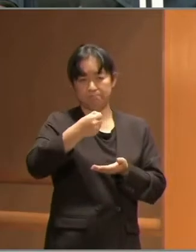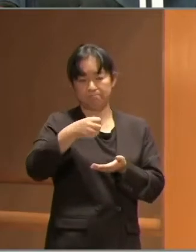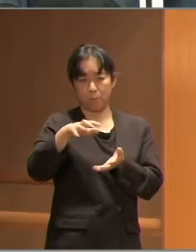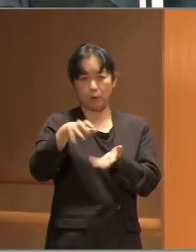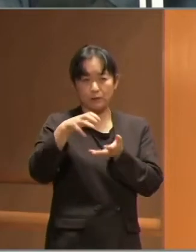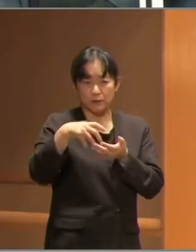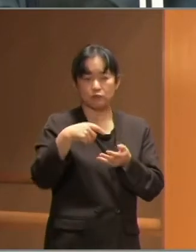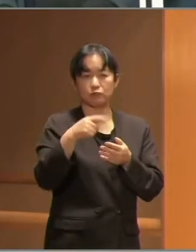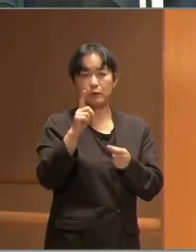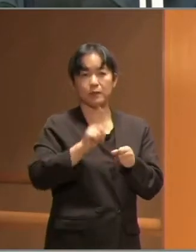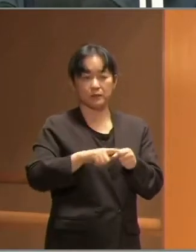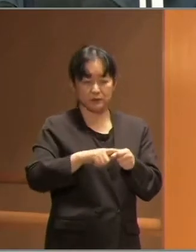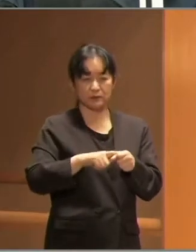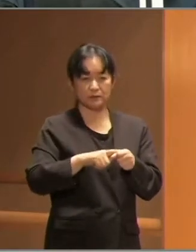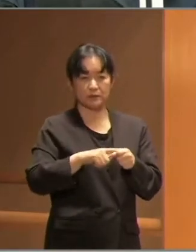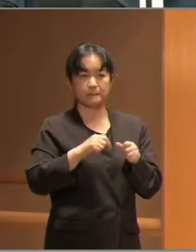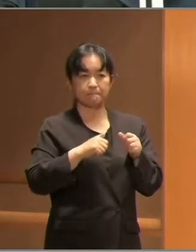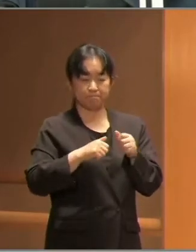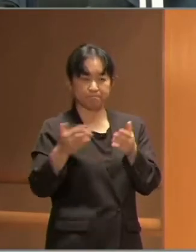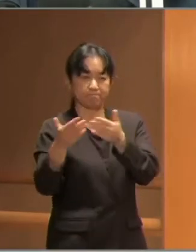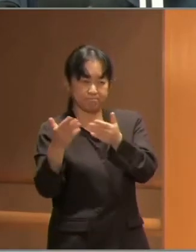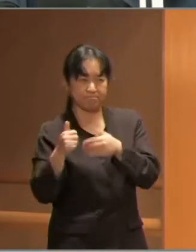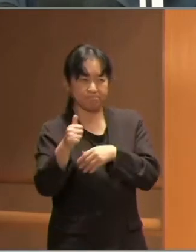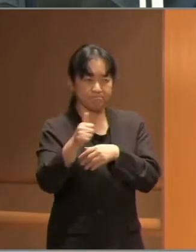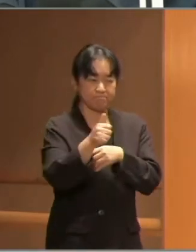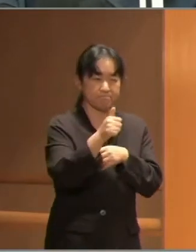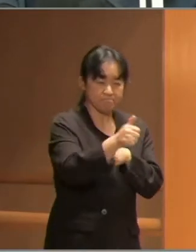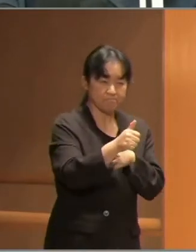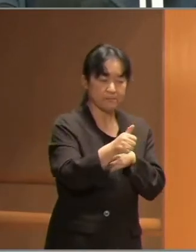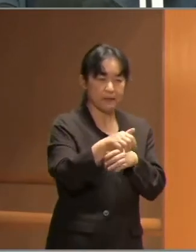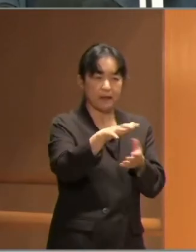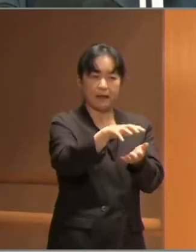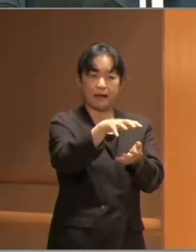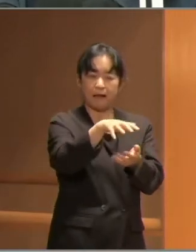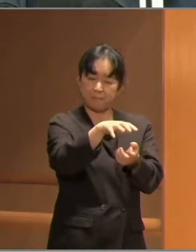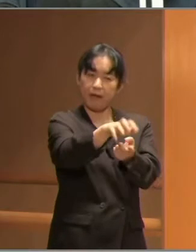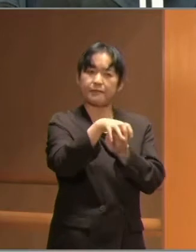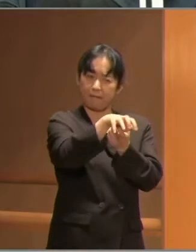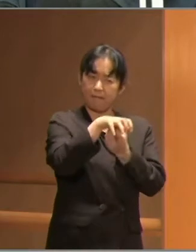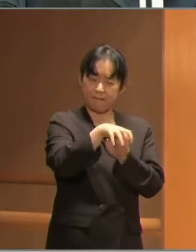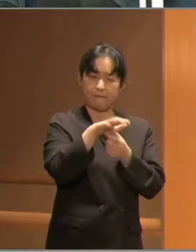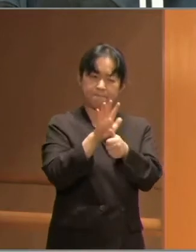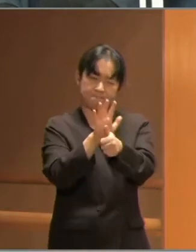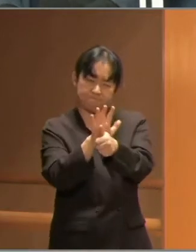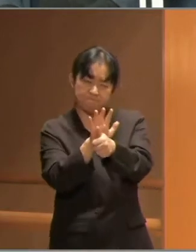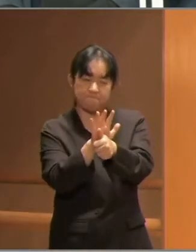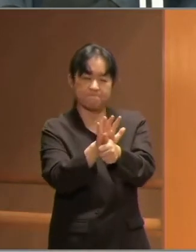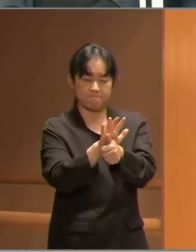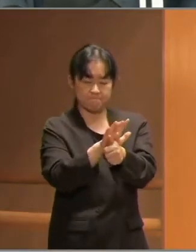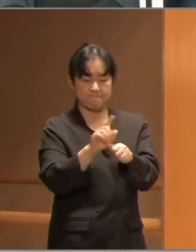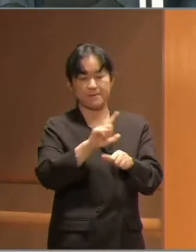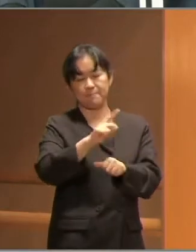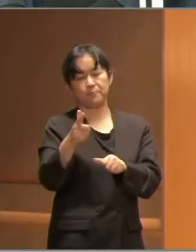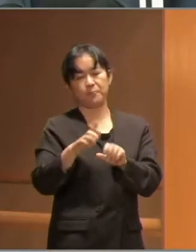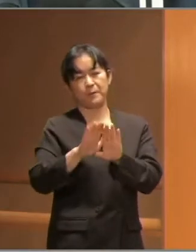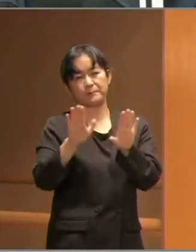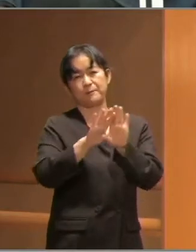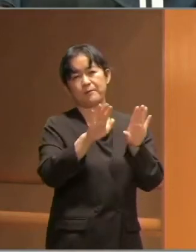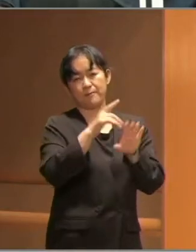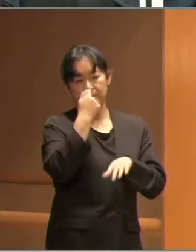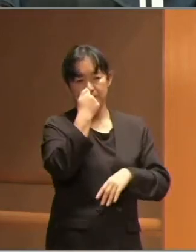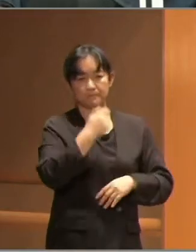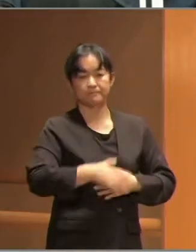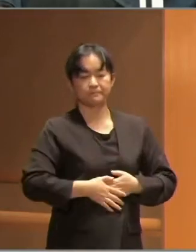to work to do fundraising, and I also engaged in many other